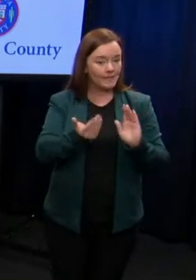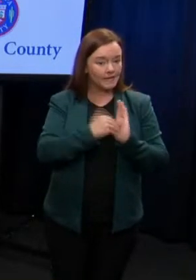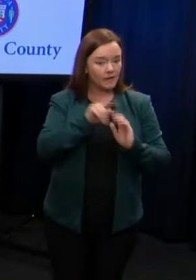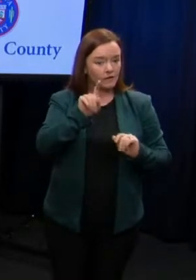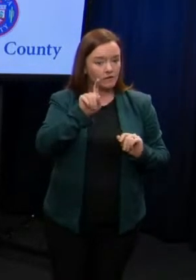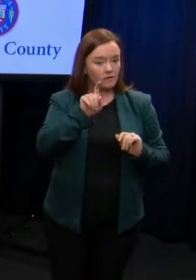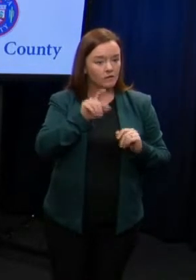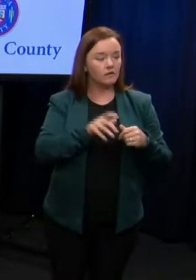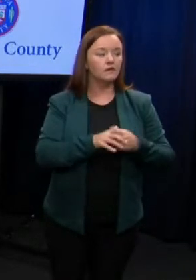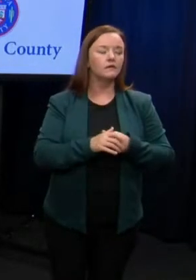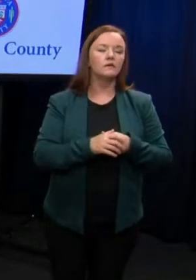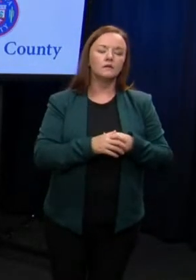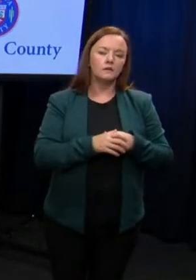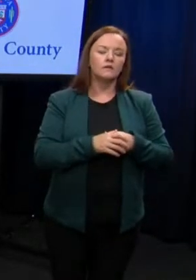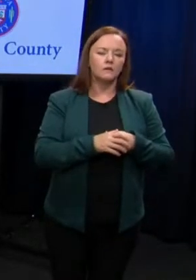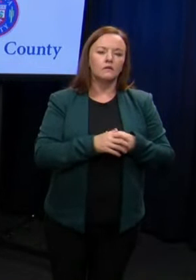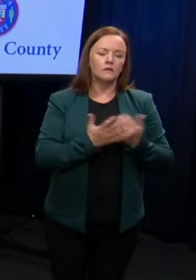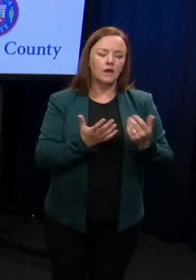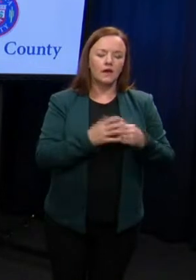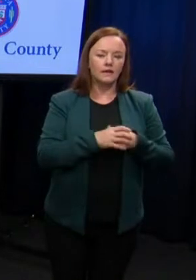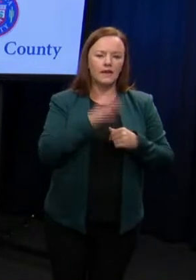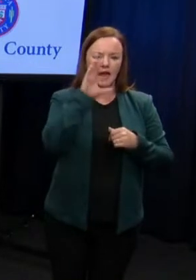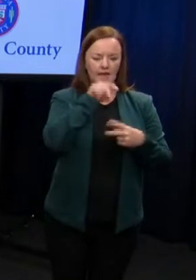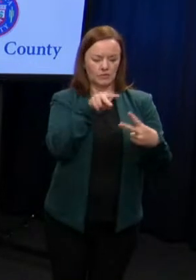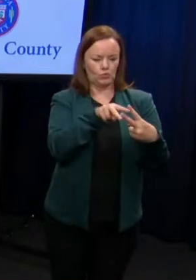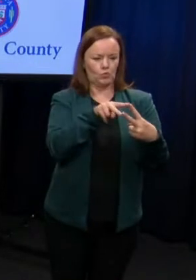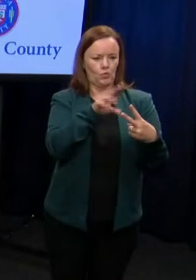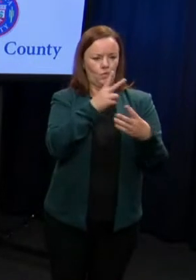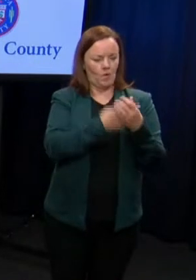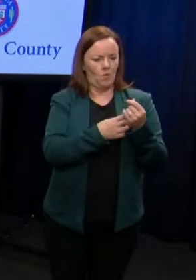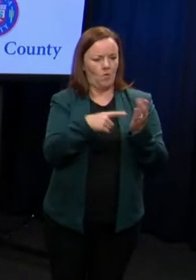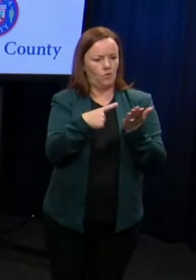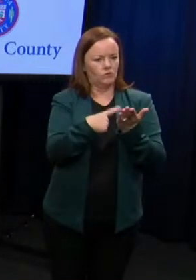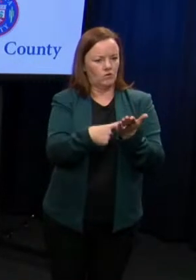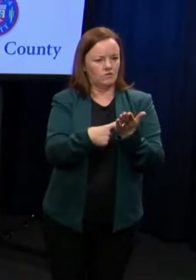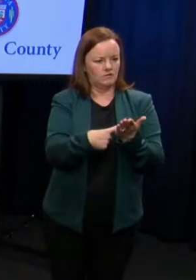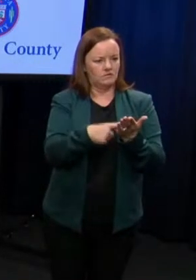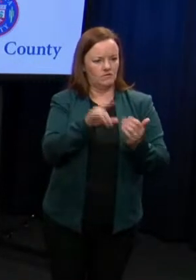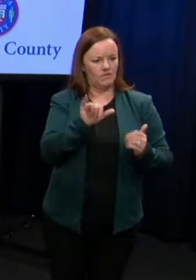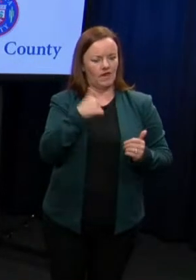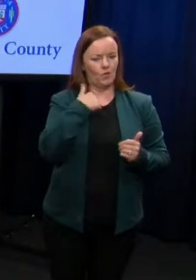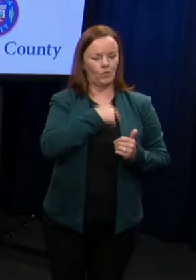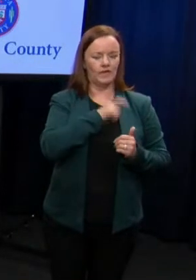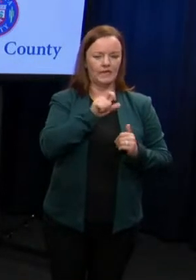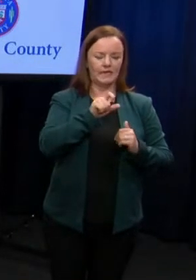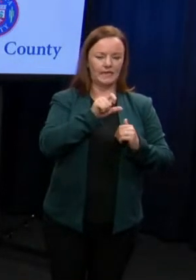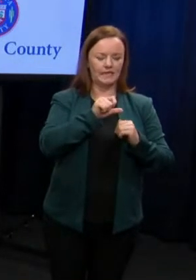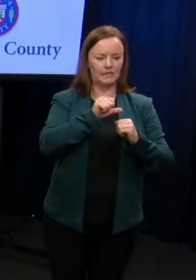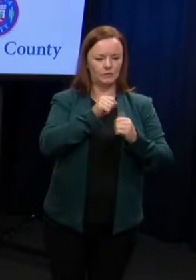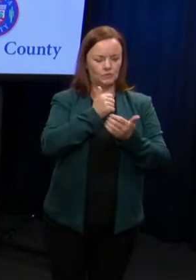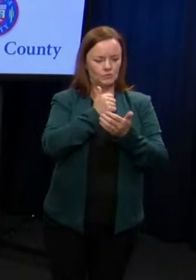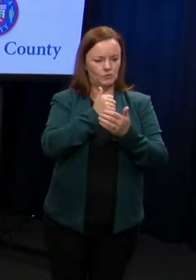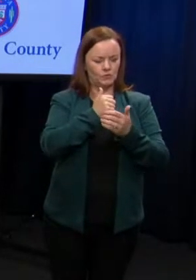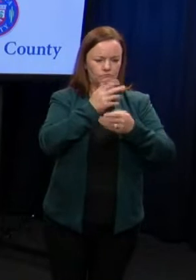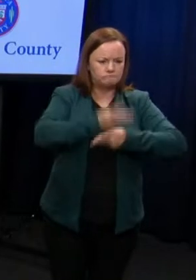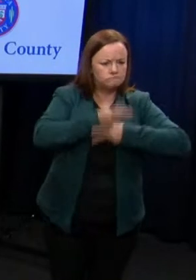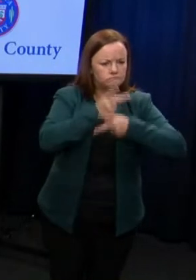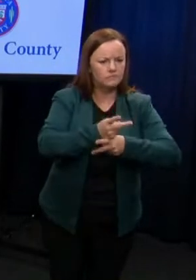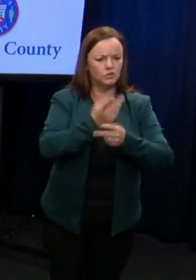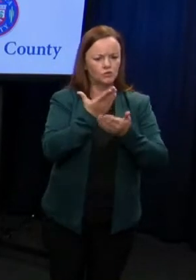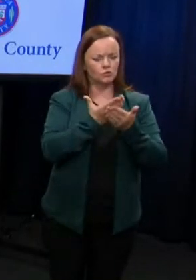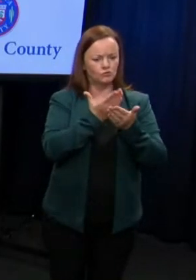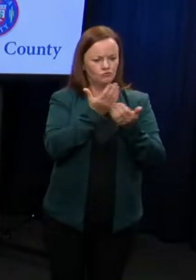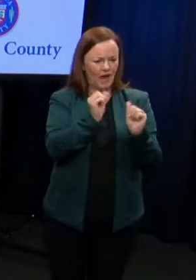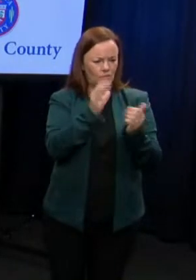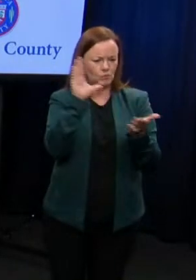guess, I think you've both talked about how, we need to take measures in order to try and slow the spread, et cetera.